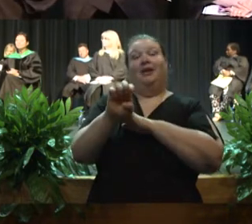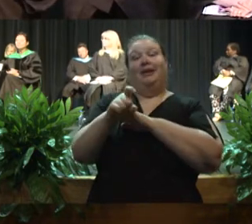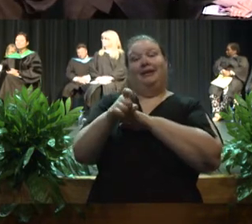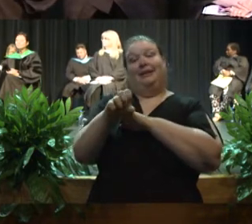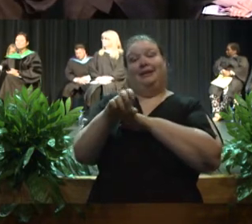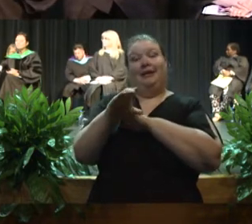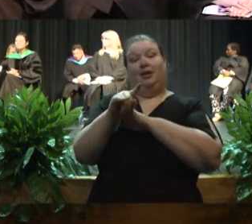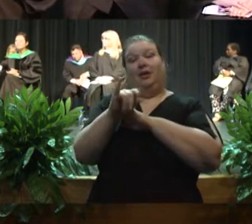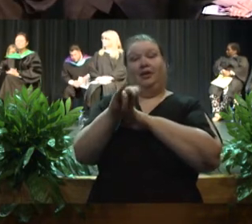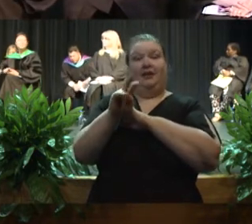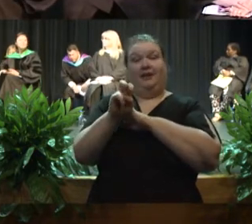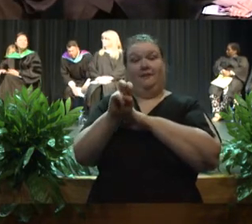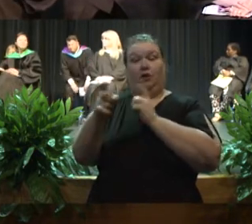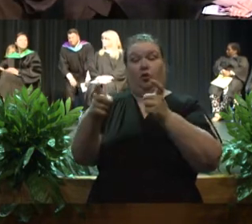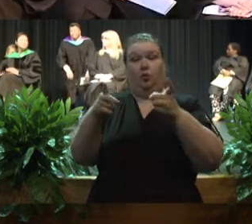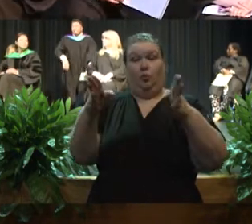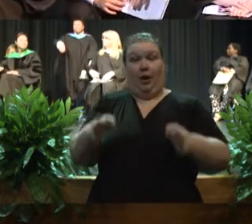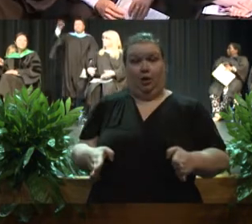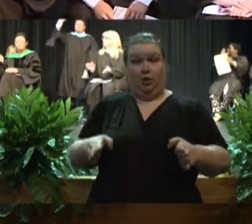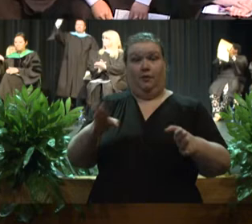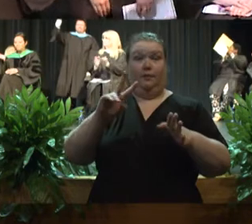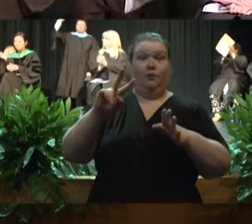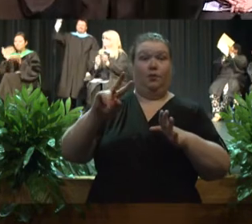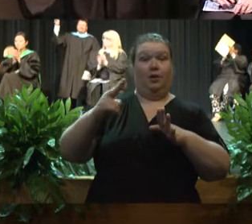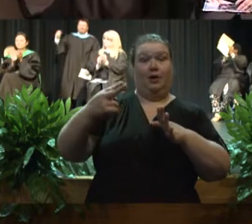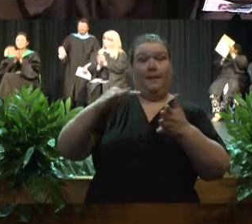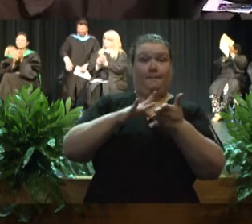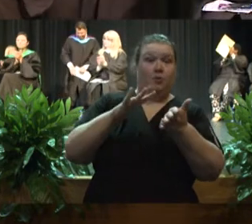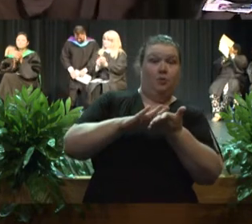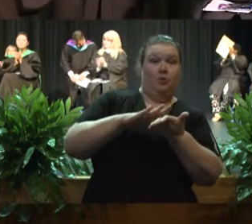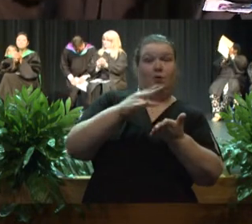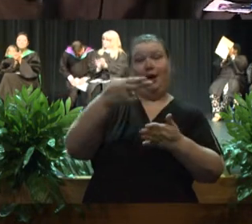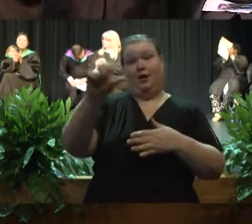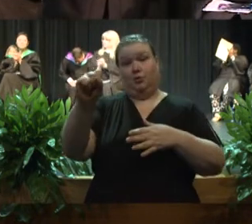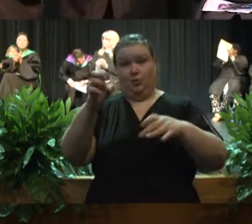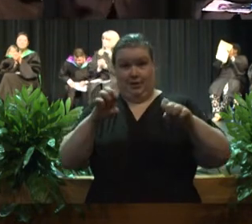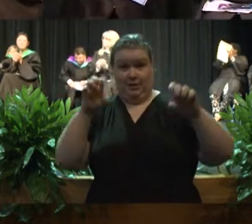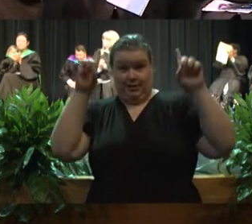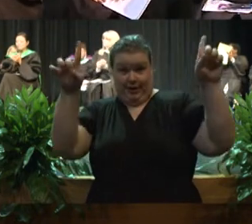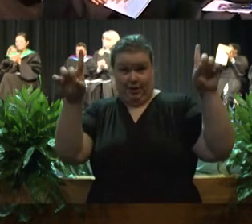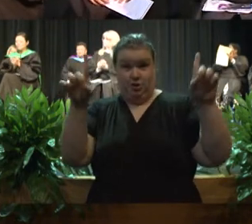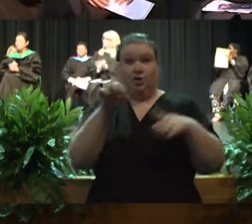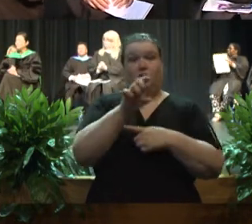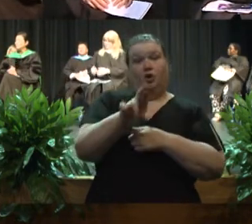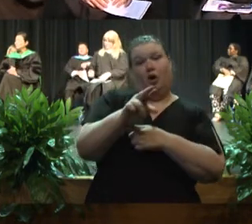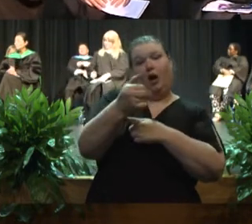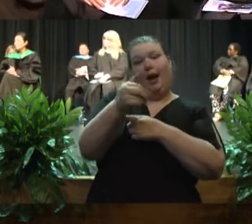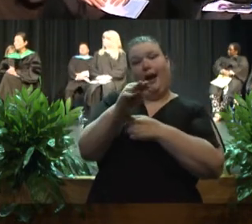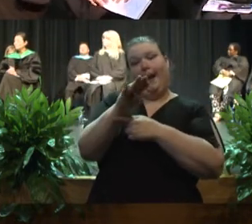Executive Director for Secondary Education, Mr. David Hamilton.